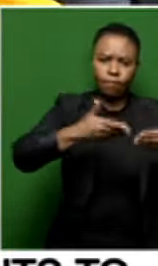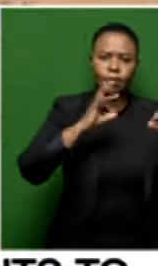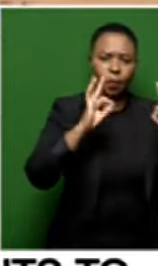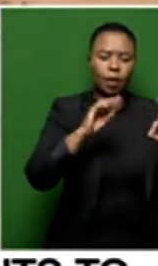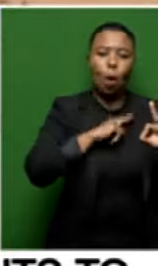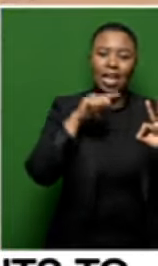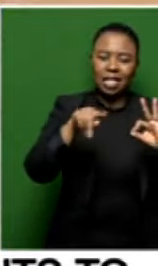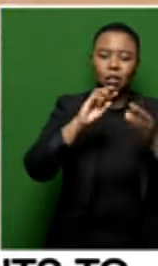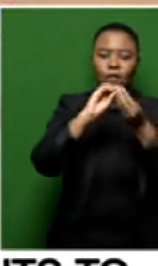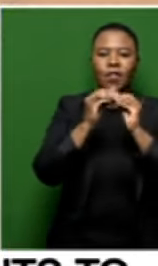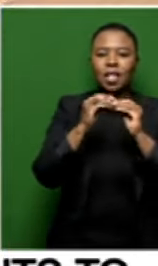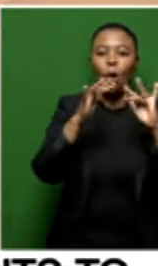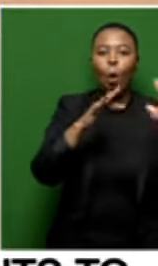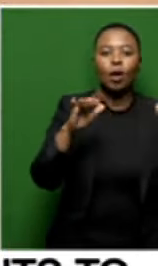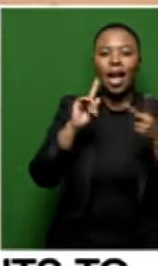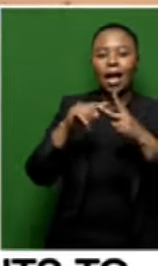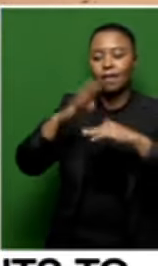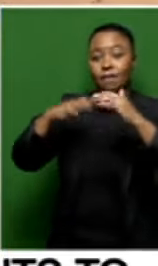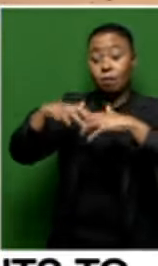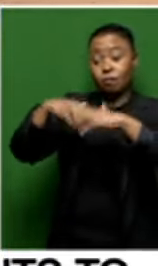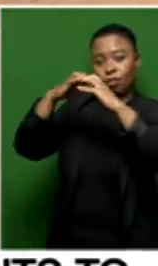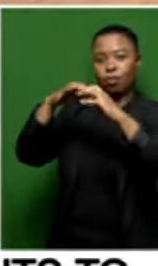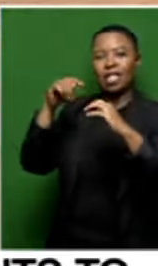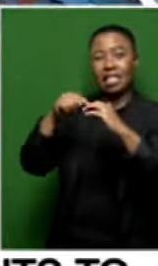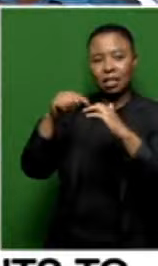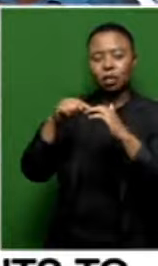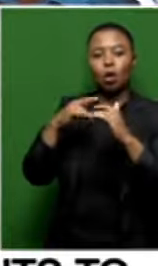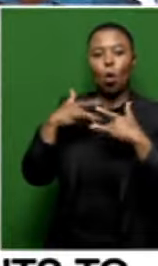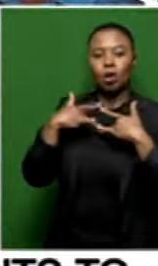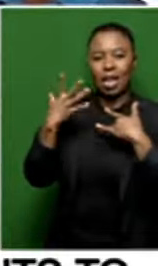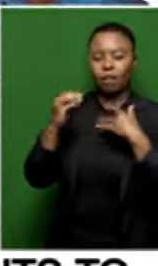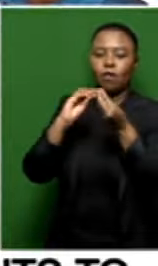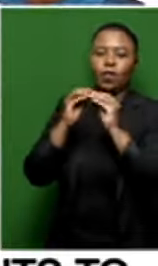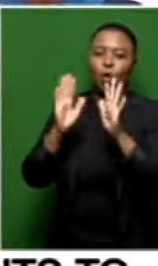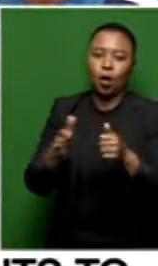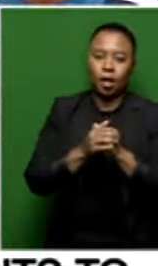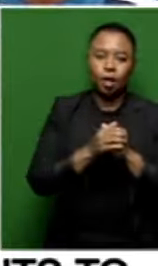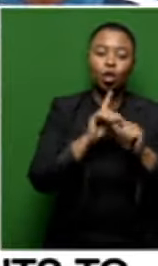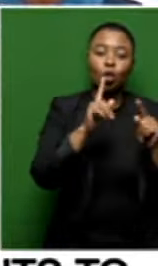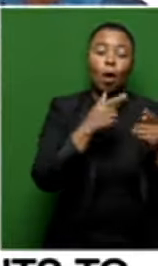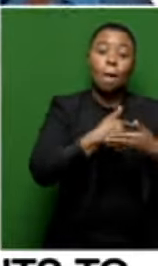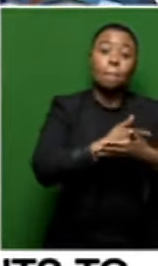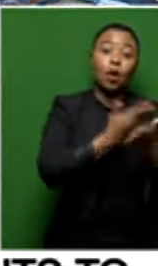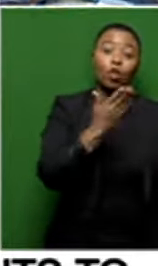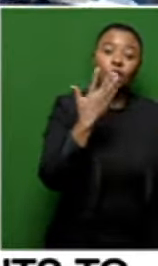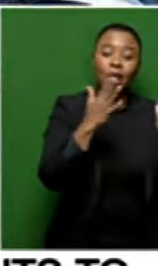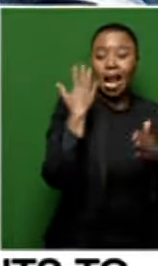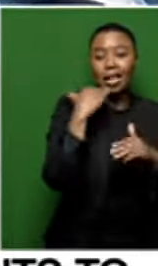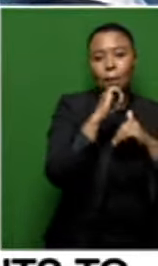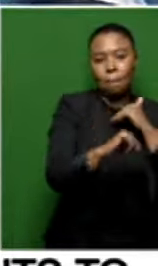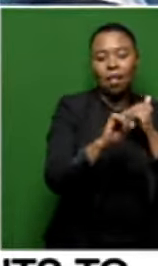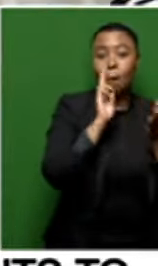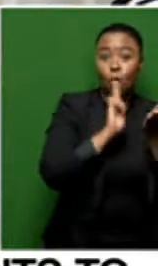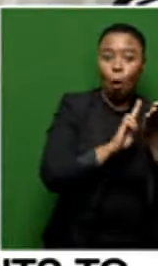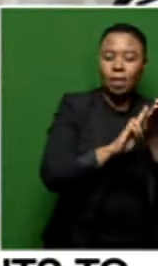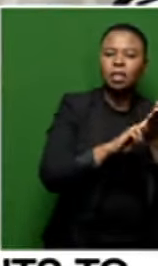the water and infrastructure challenges faced by residents. The party launched its election manifesto last month,